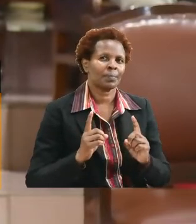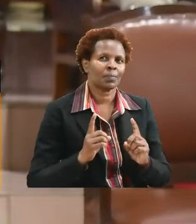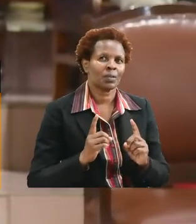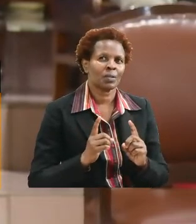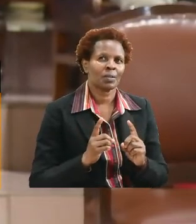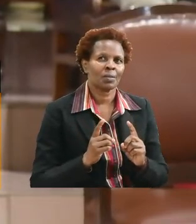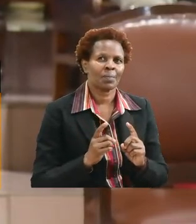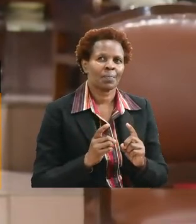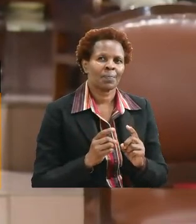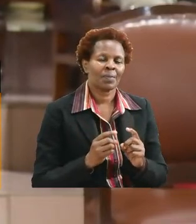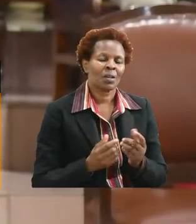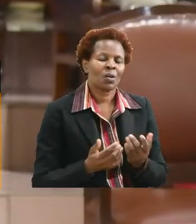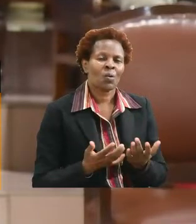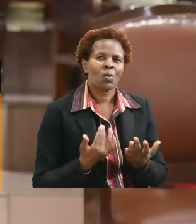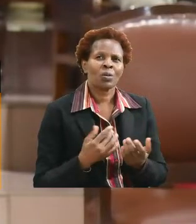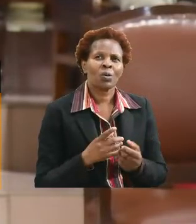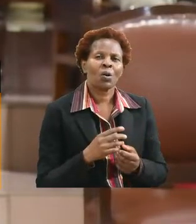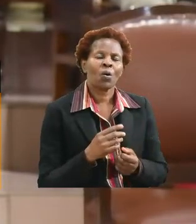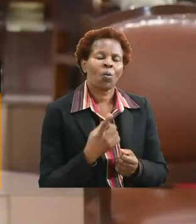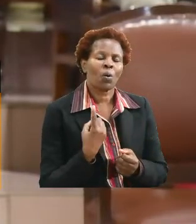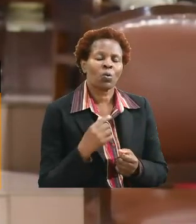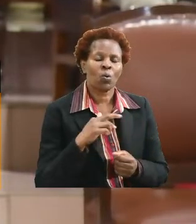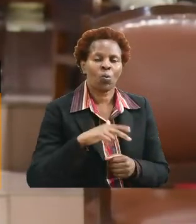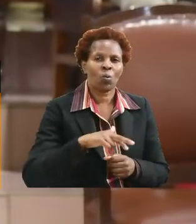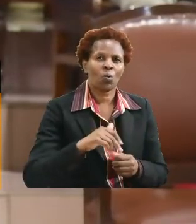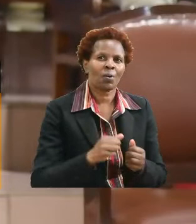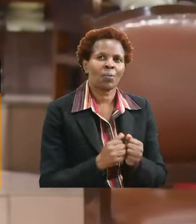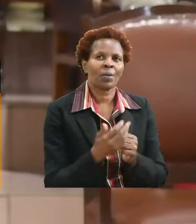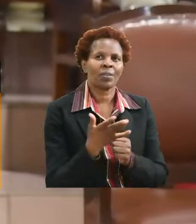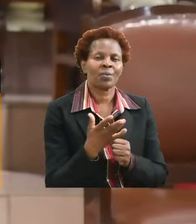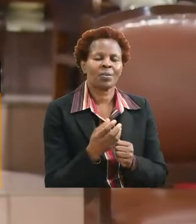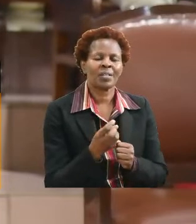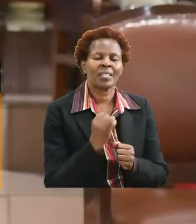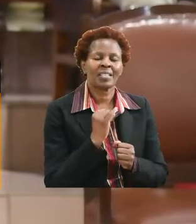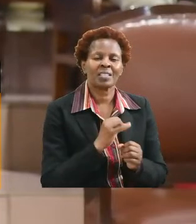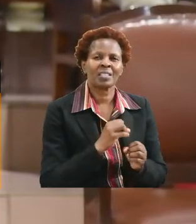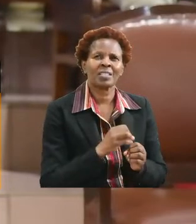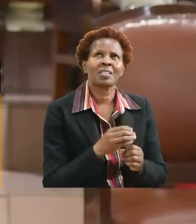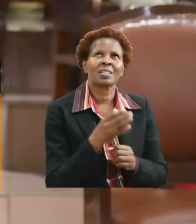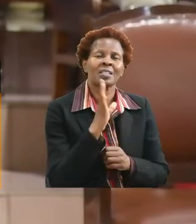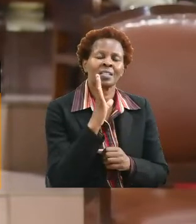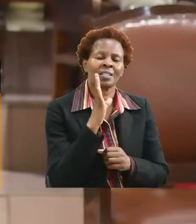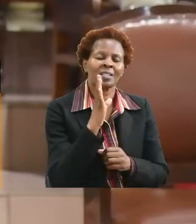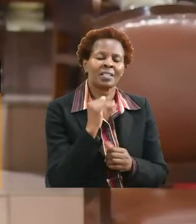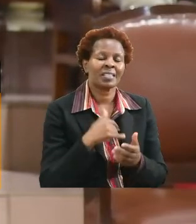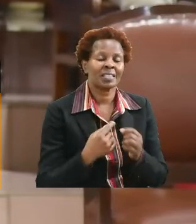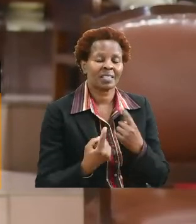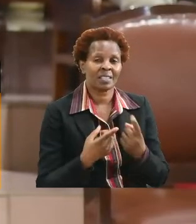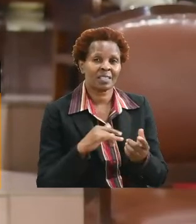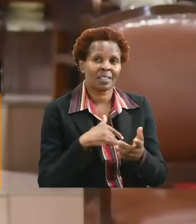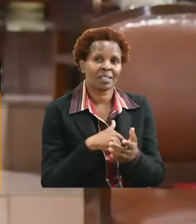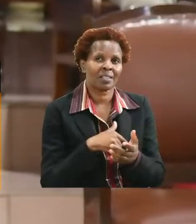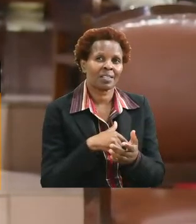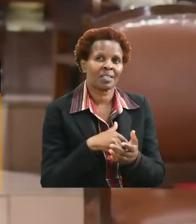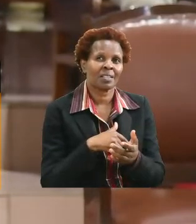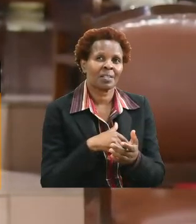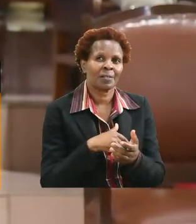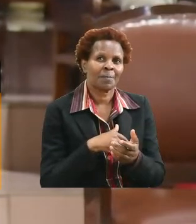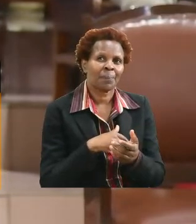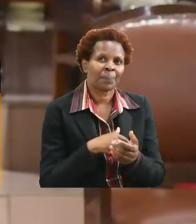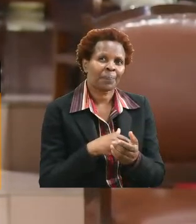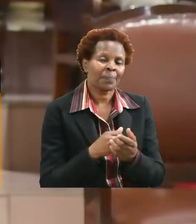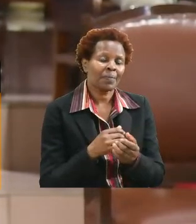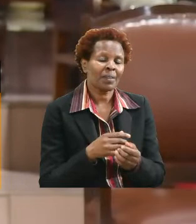if the one walking alongside you is God? It basically means that the nature of